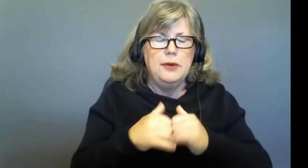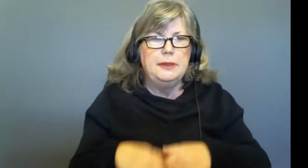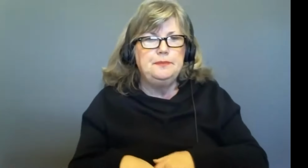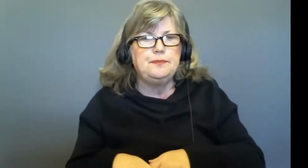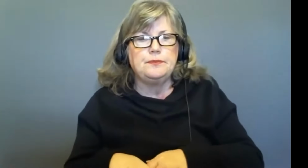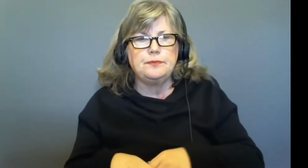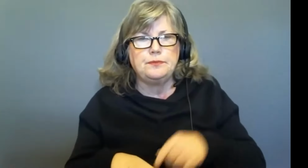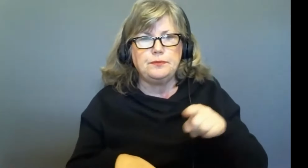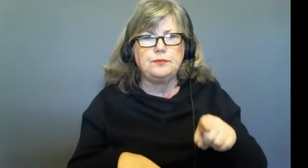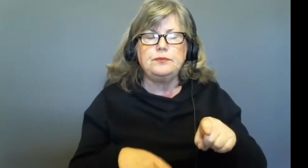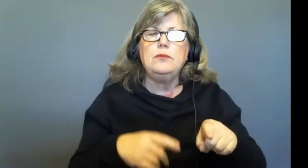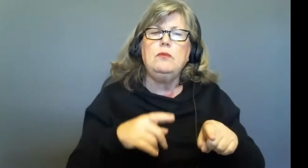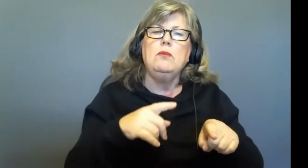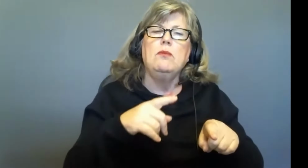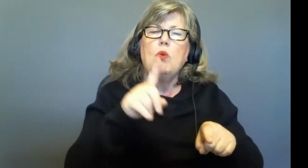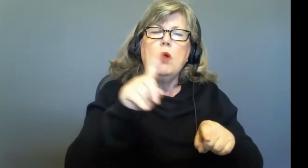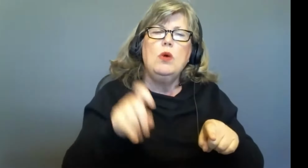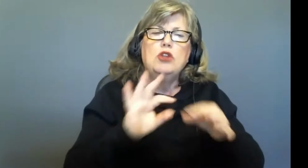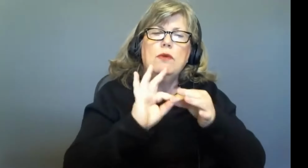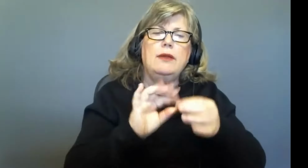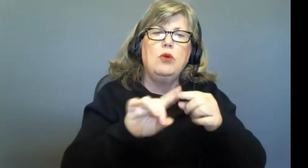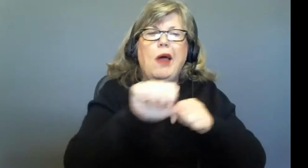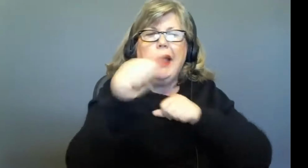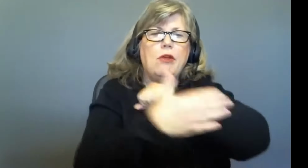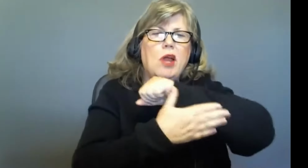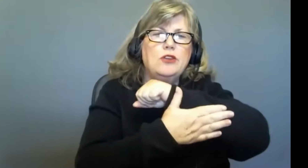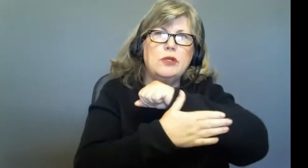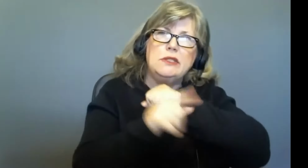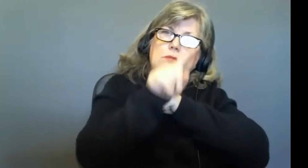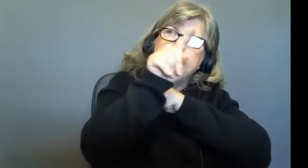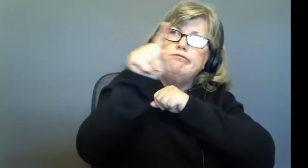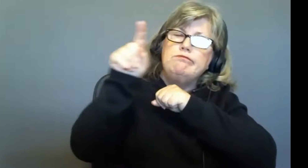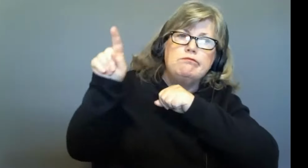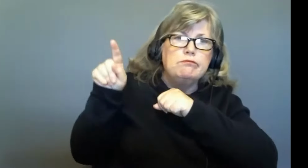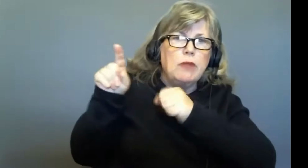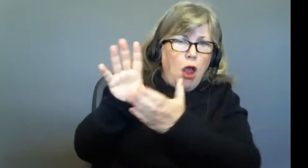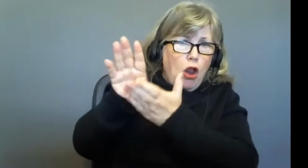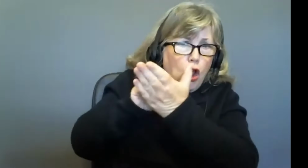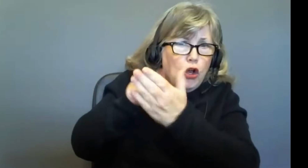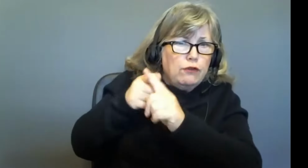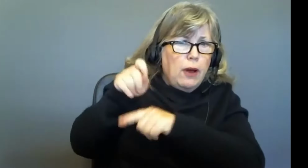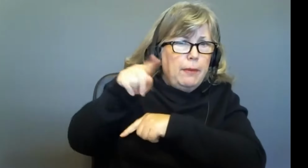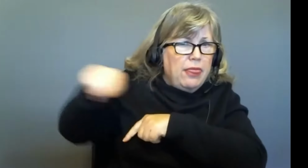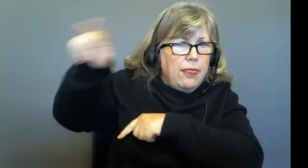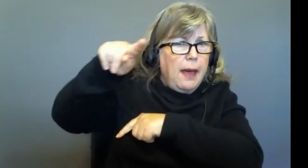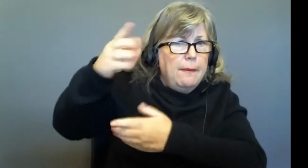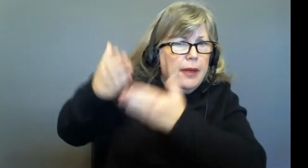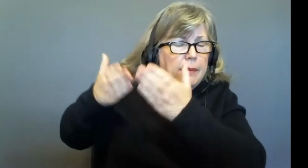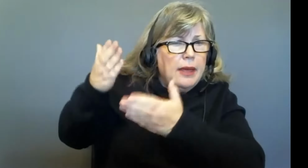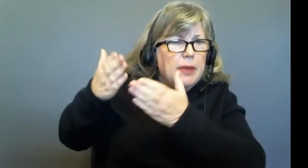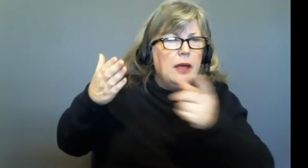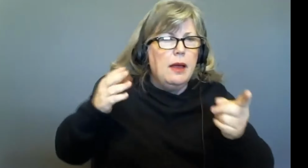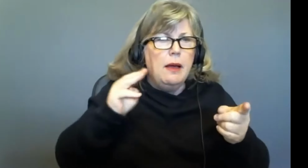just looking at other countries and any models that we could learn from, I don't know, I think Marie or maybe Margaret had